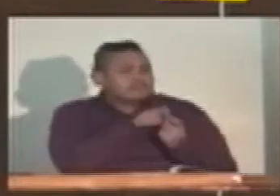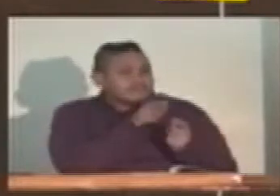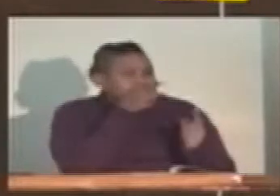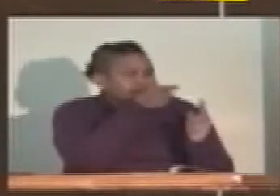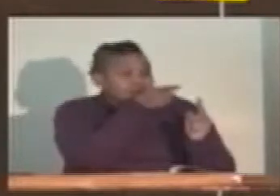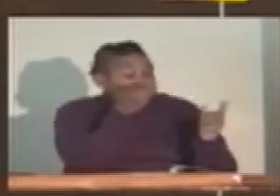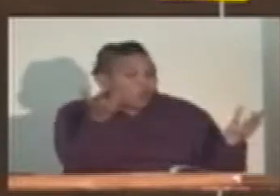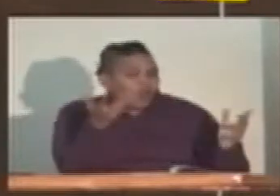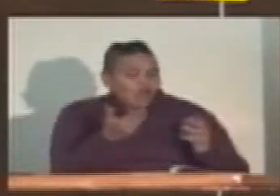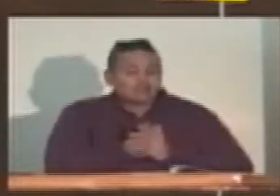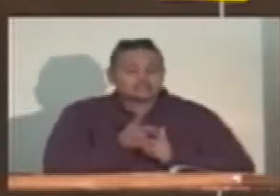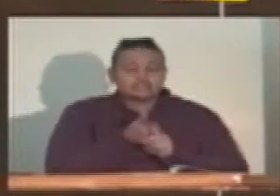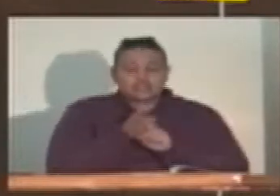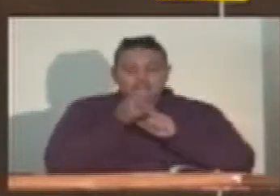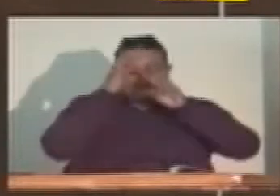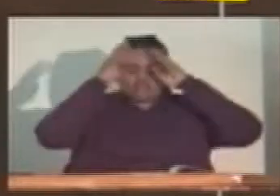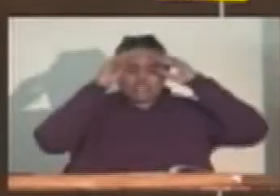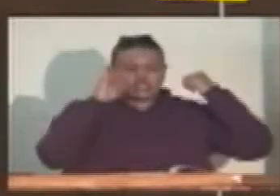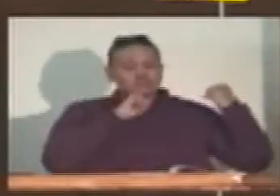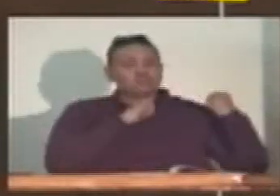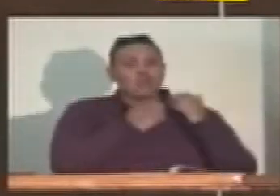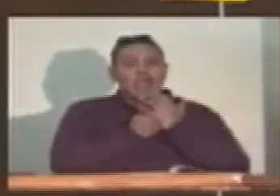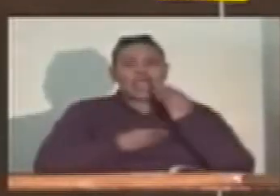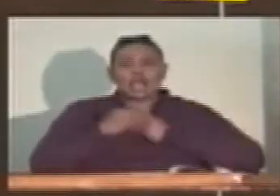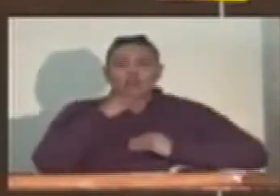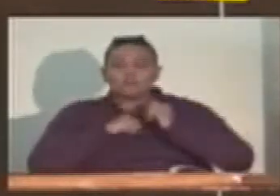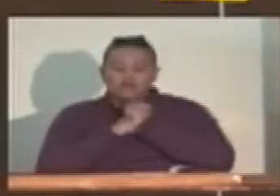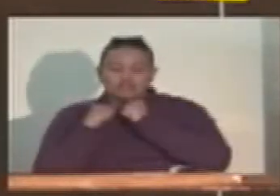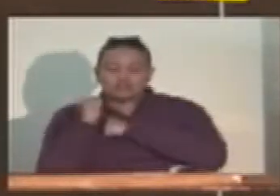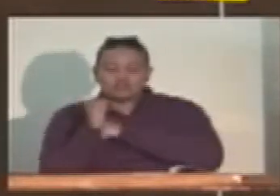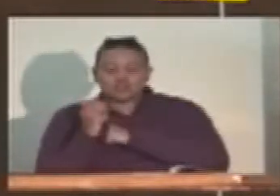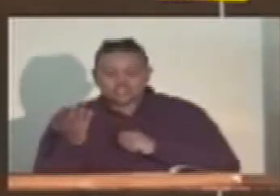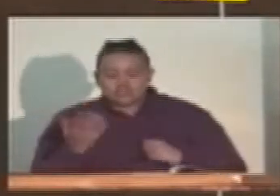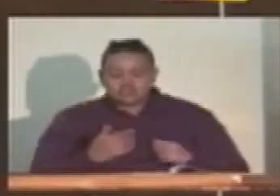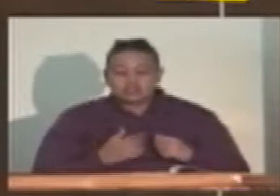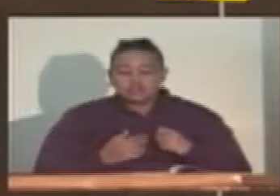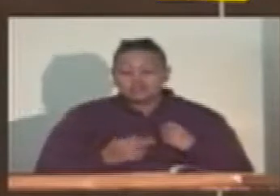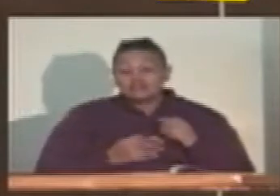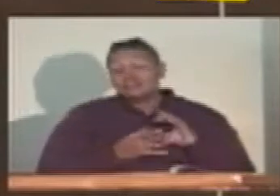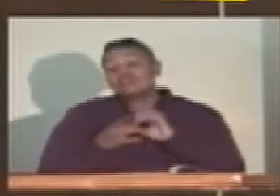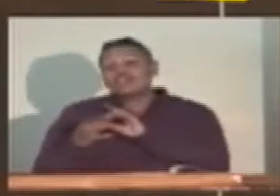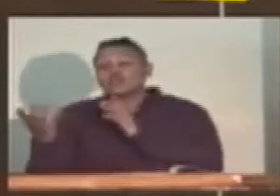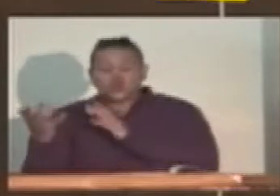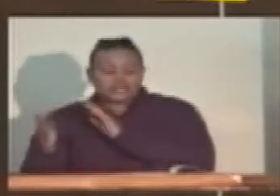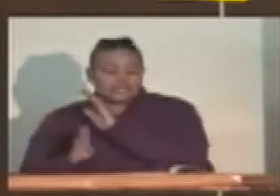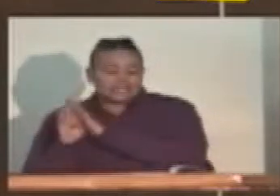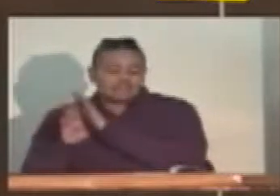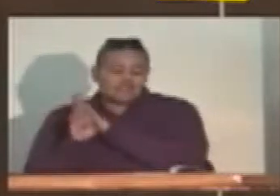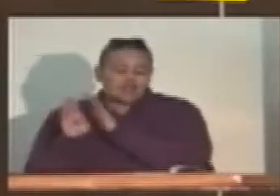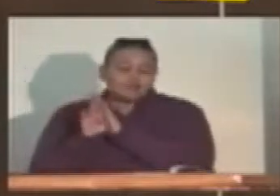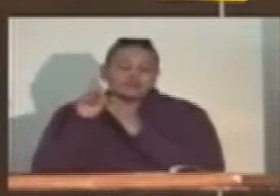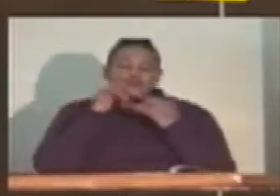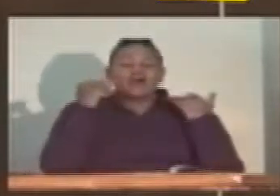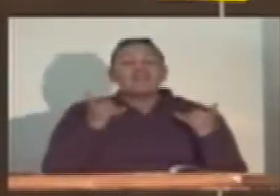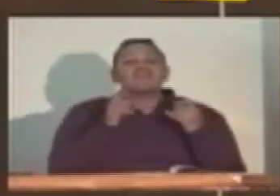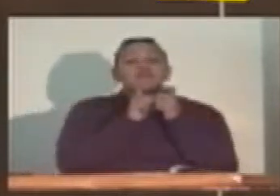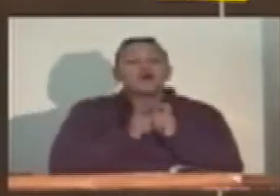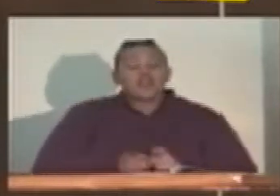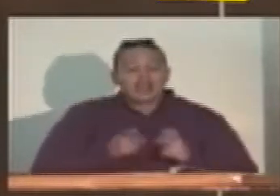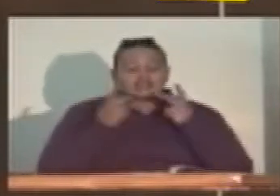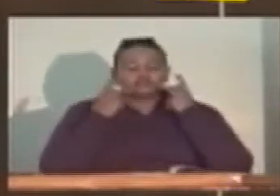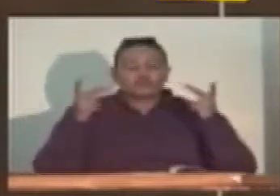specifically to creating strong economic infrastructure in reference to the development